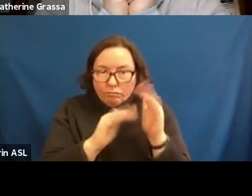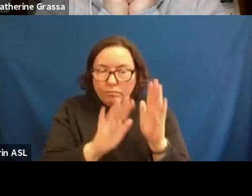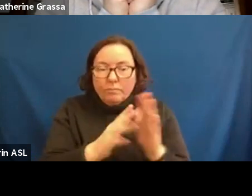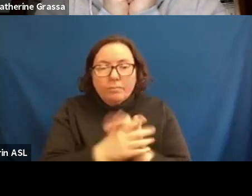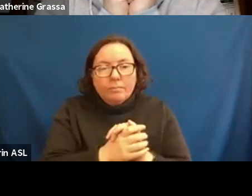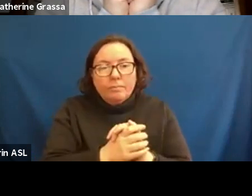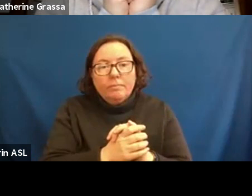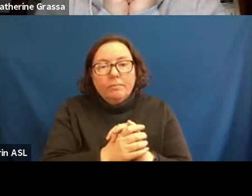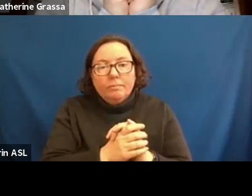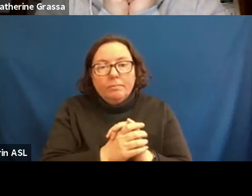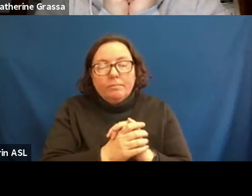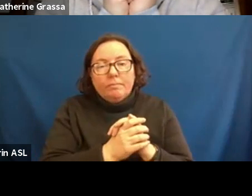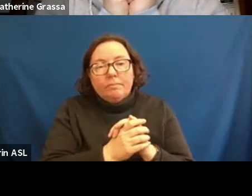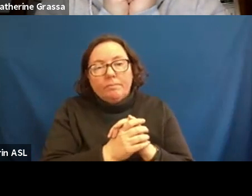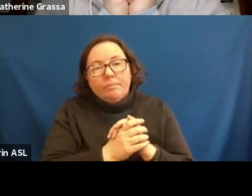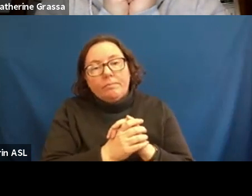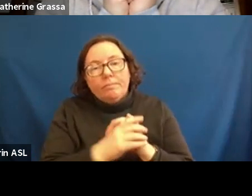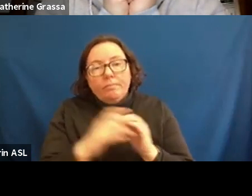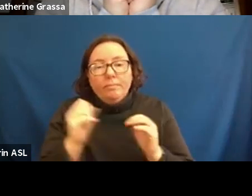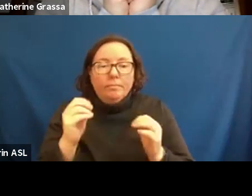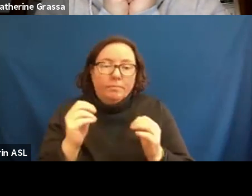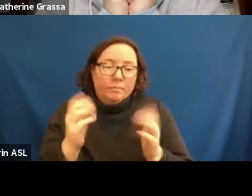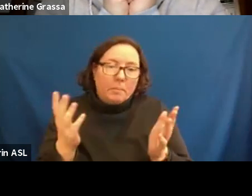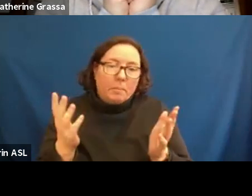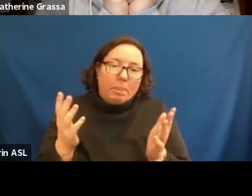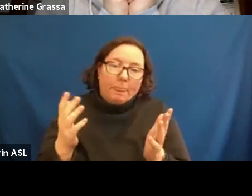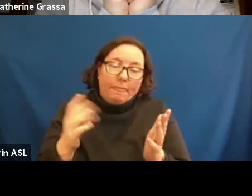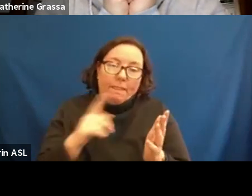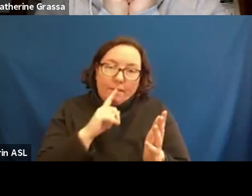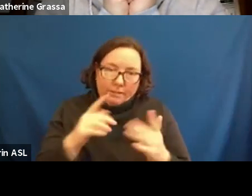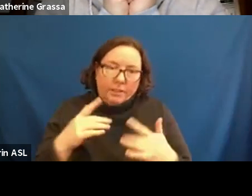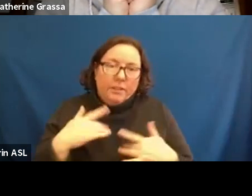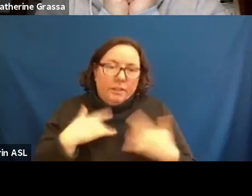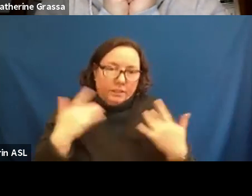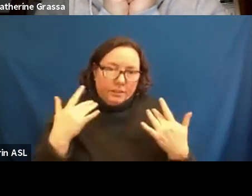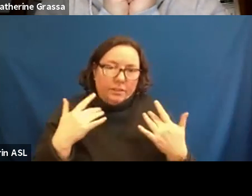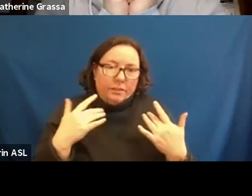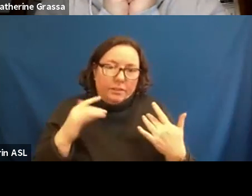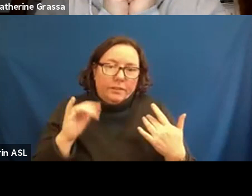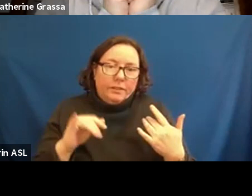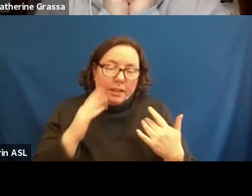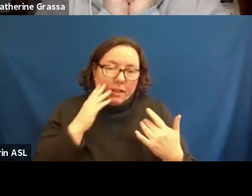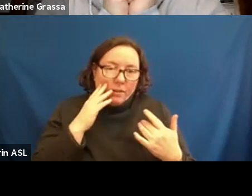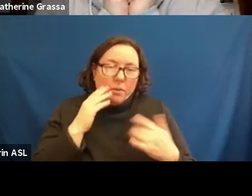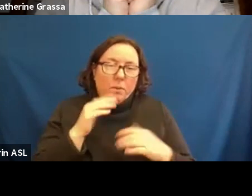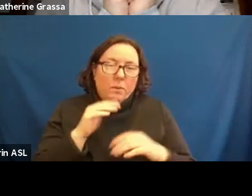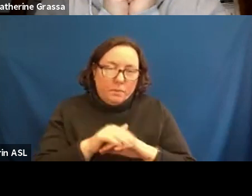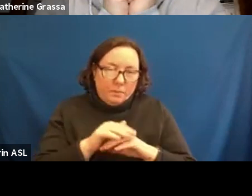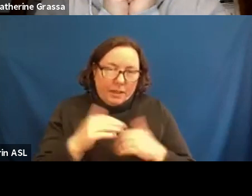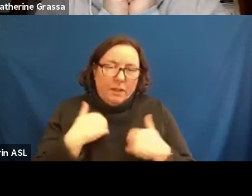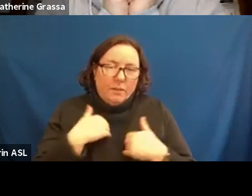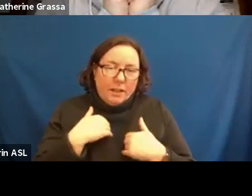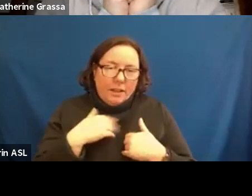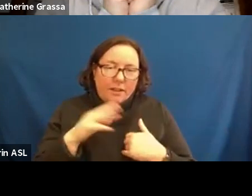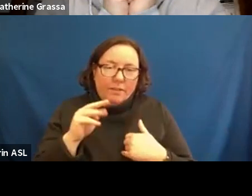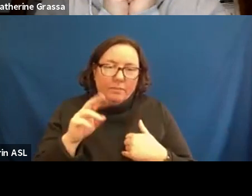on path. So I'm very pleased that I know tonight we have